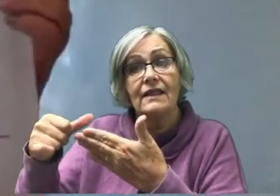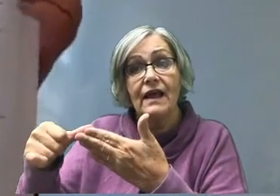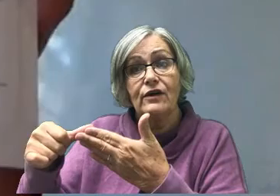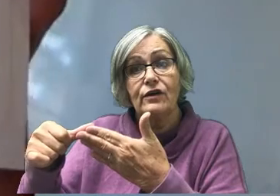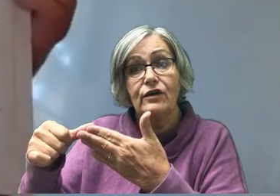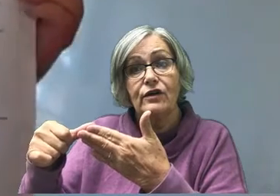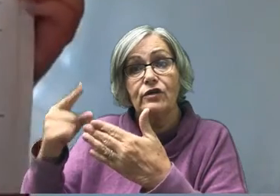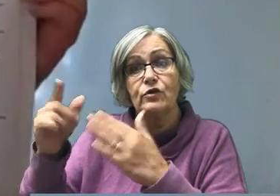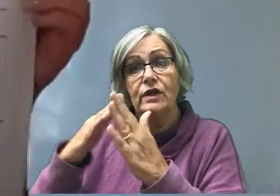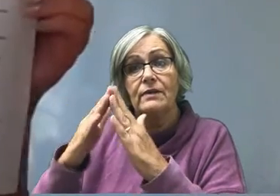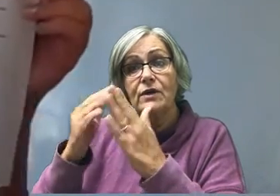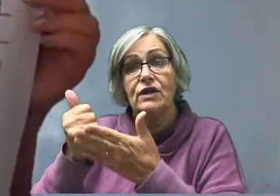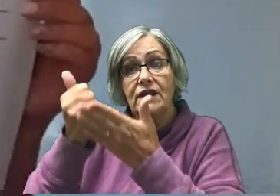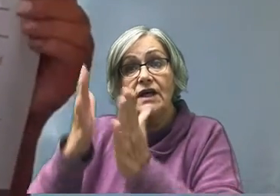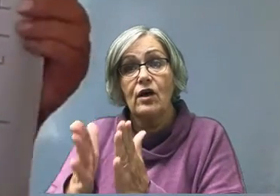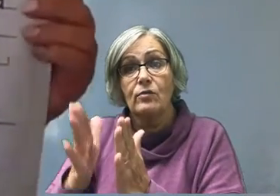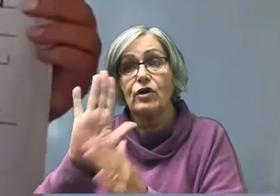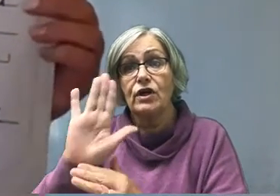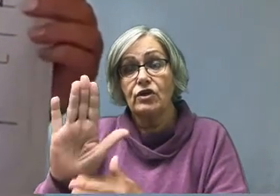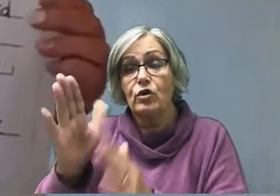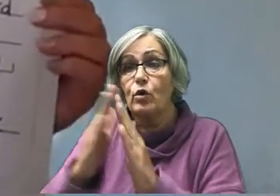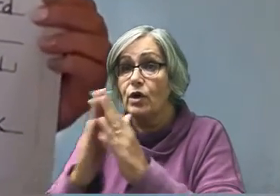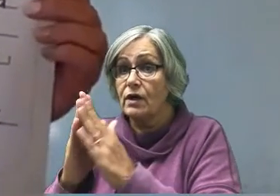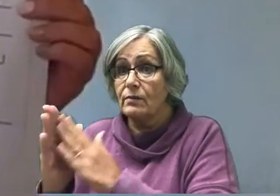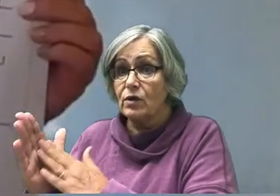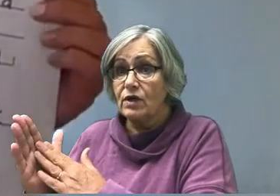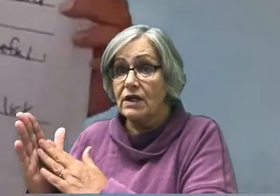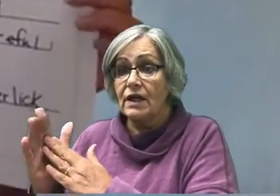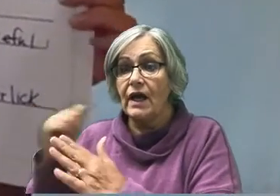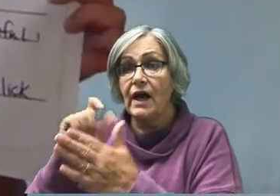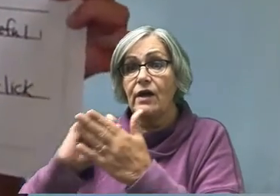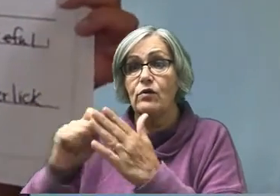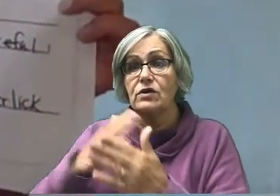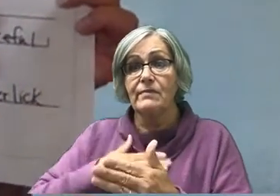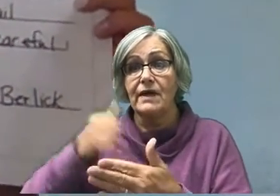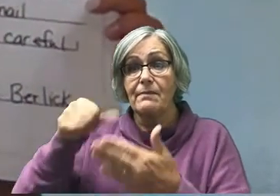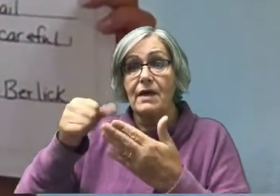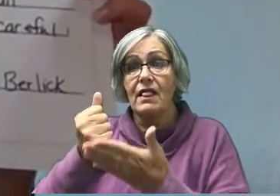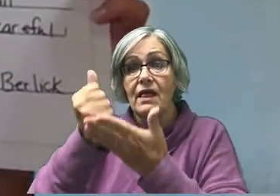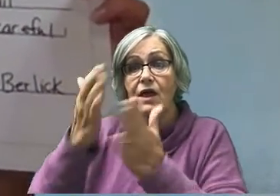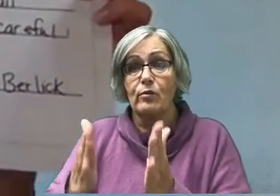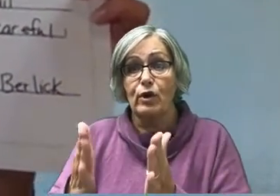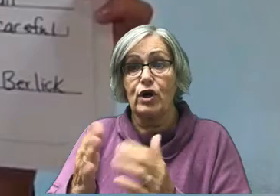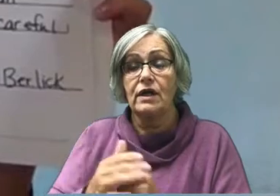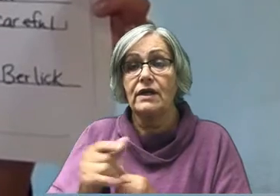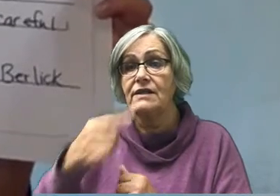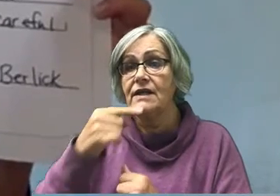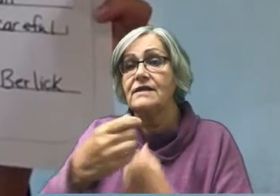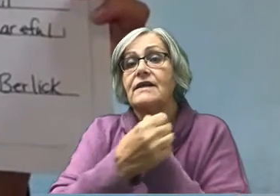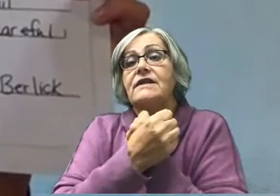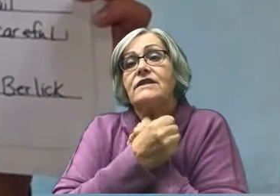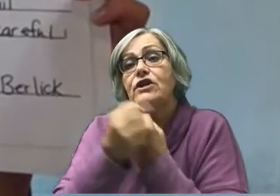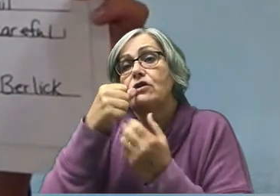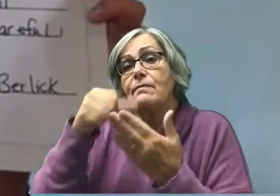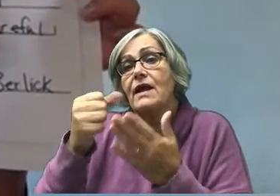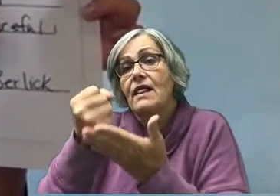letter. Writing a letter to a community helper in your community. I wrote one to my mail helper. It